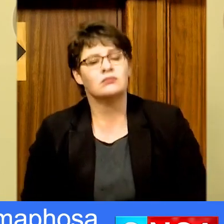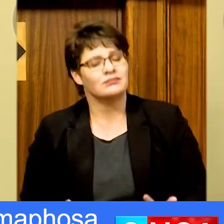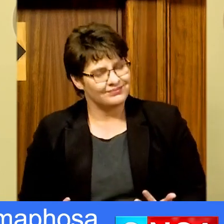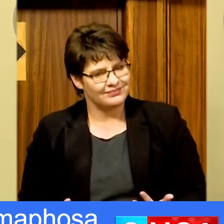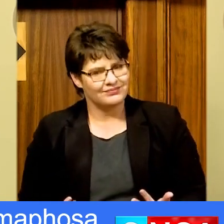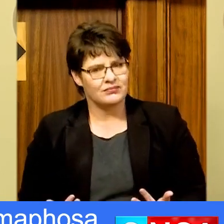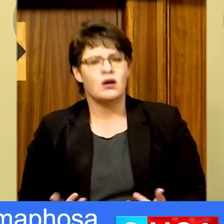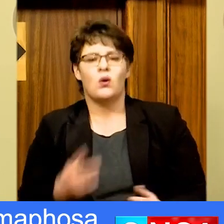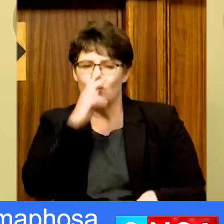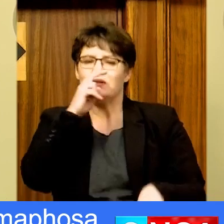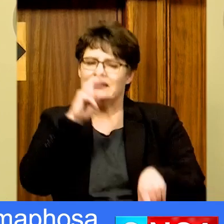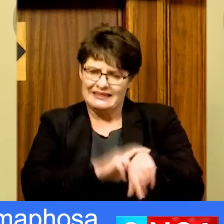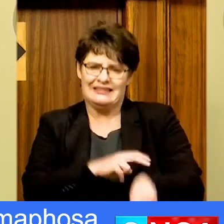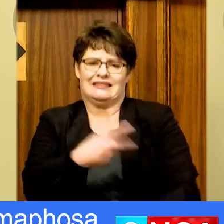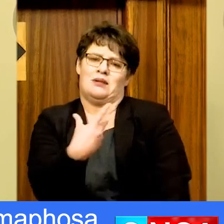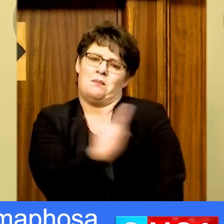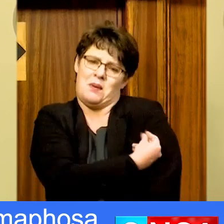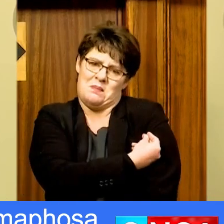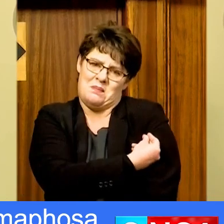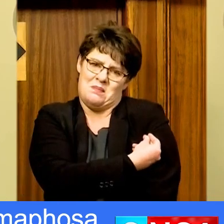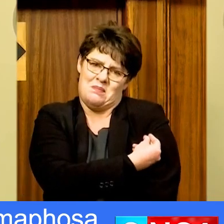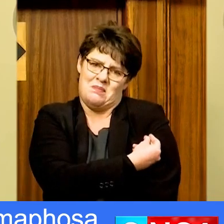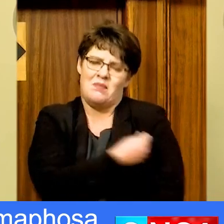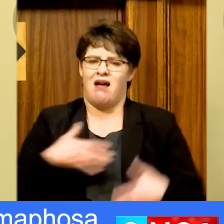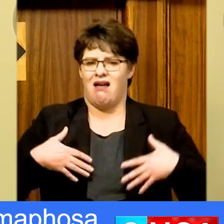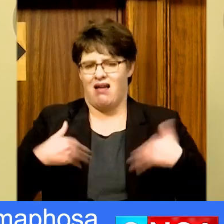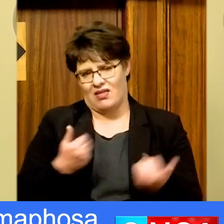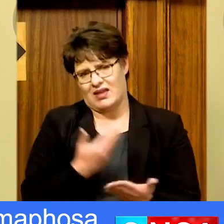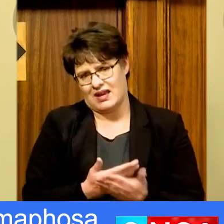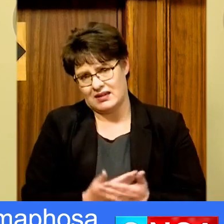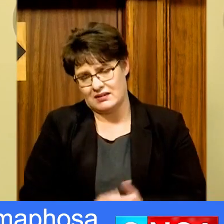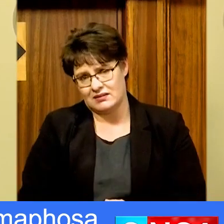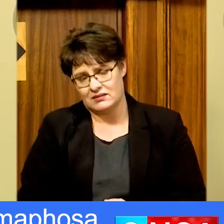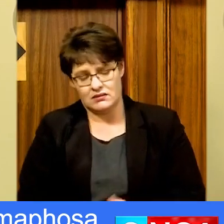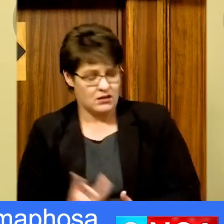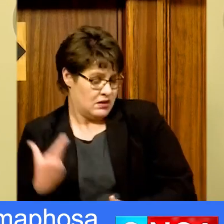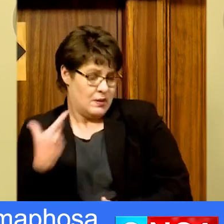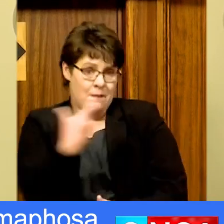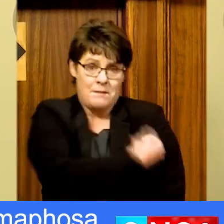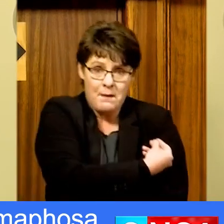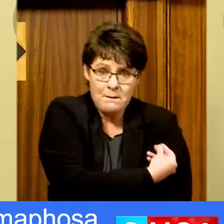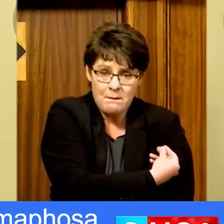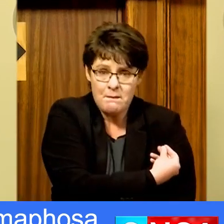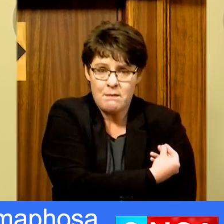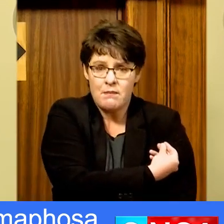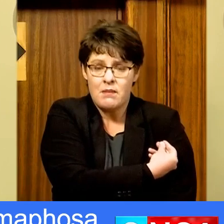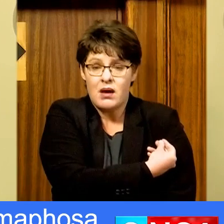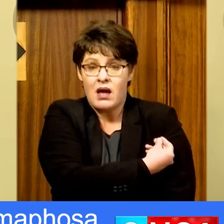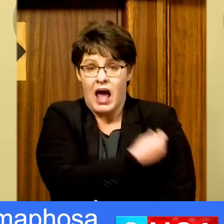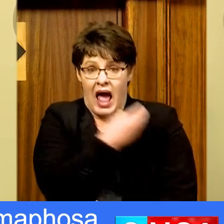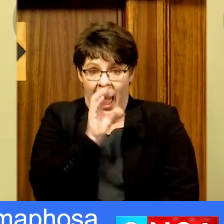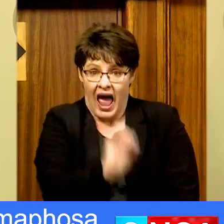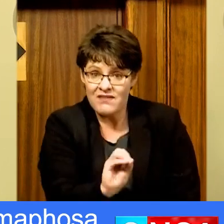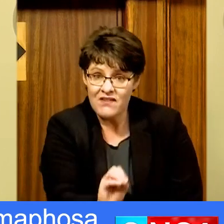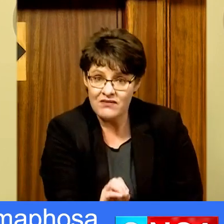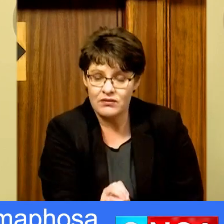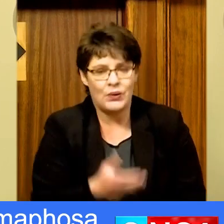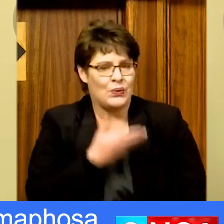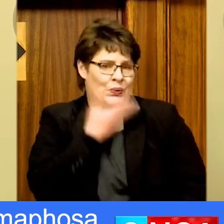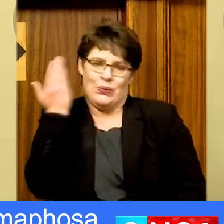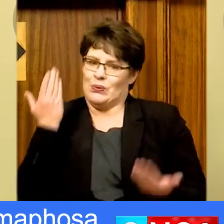be a cure or a vaccine. A vaccine against this virus does not exist at this point in